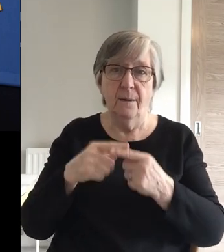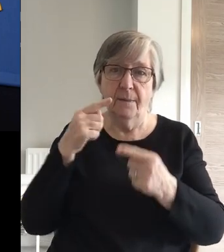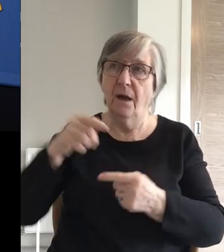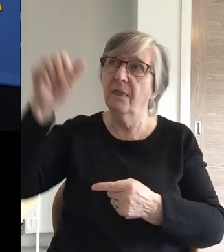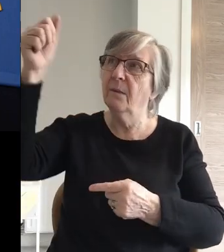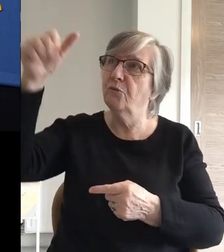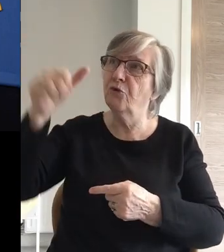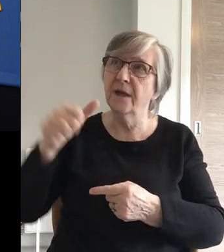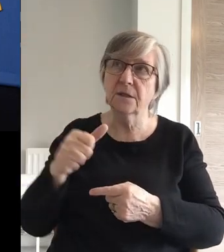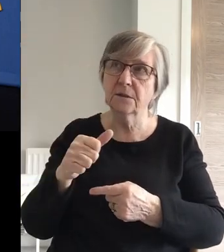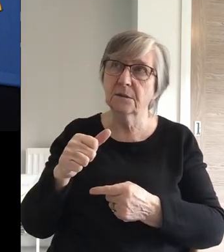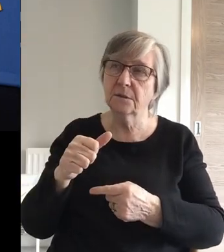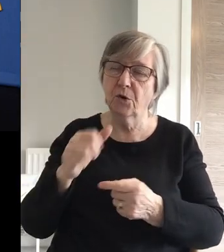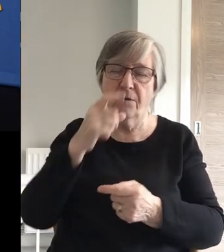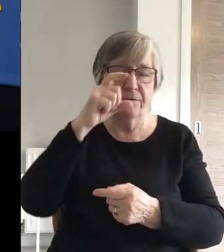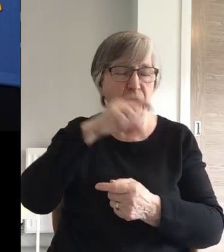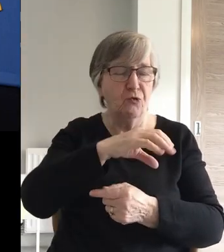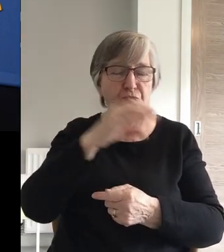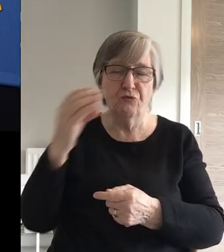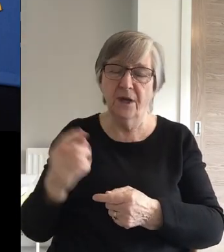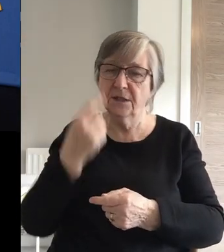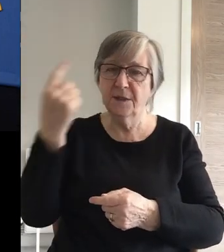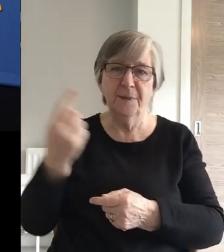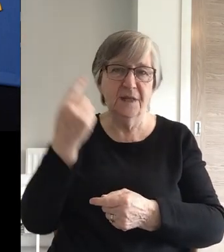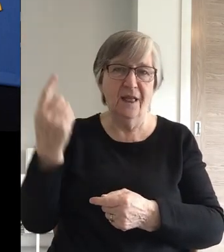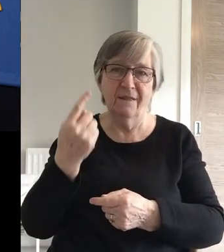but the presence of Christ himself.